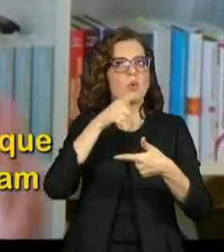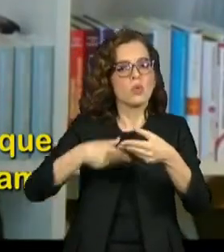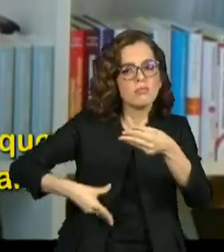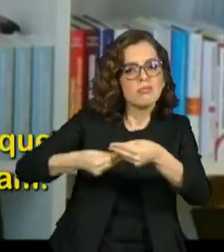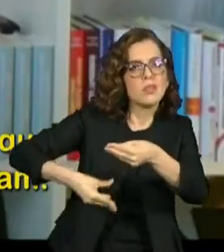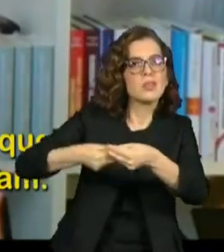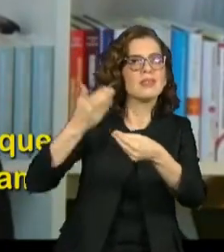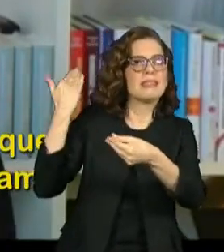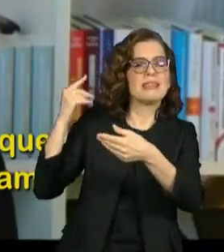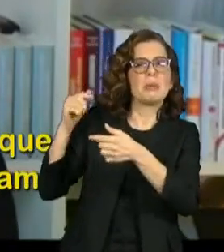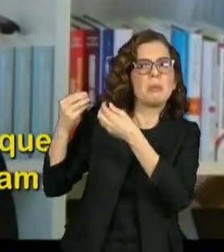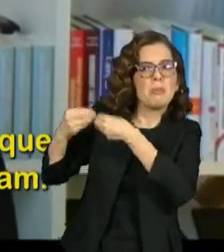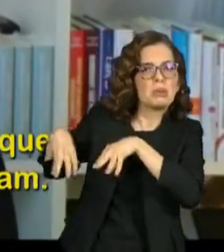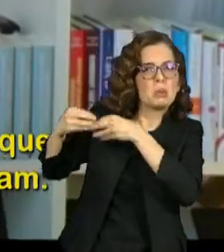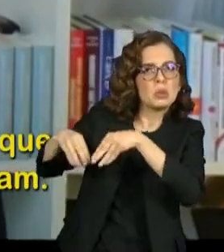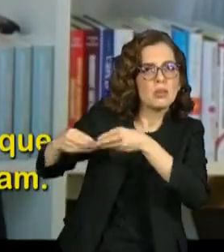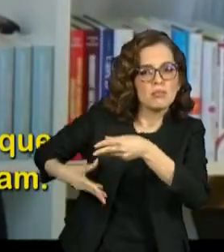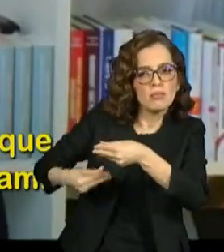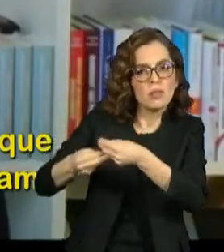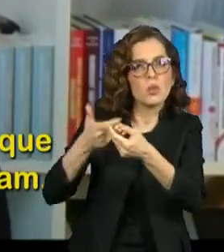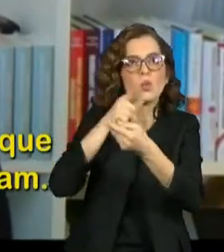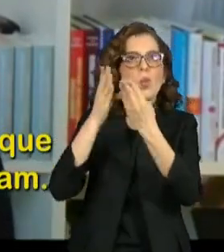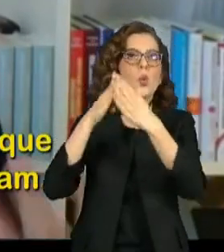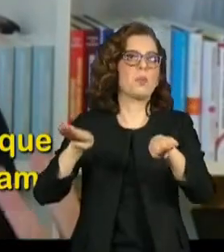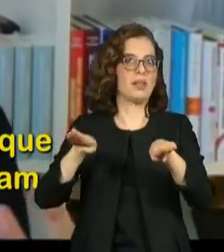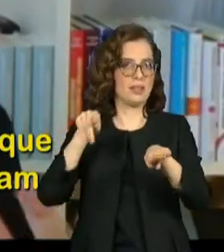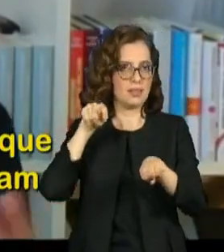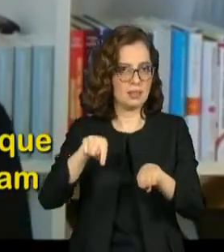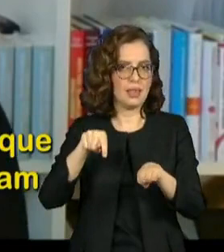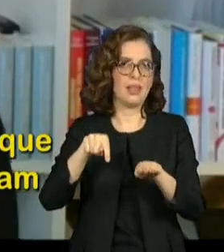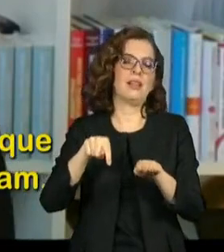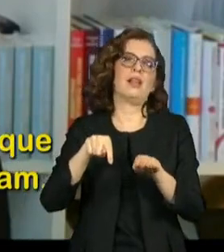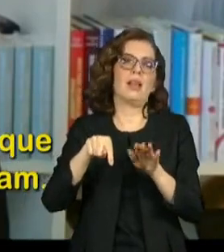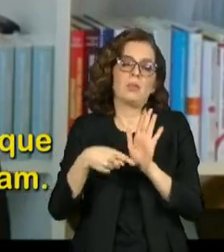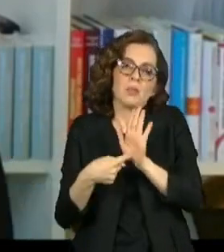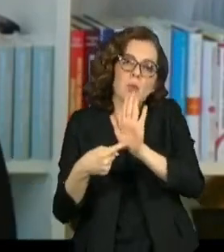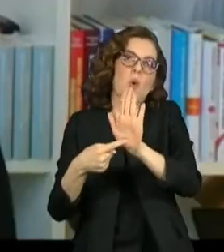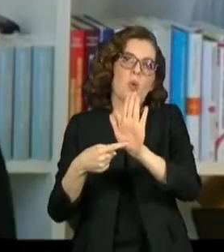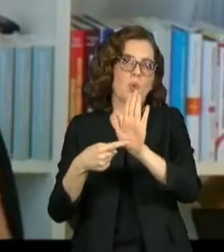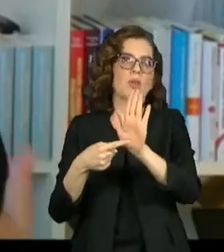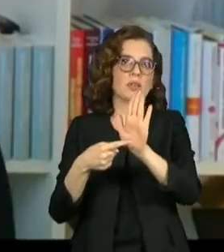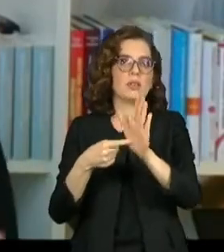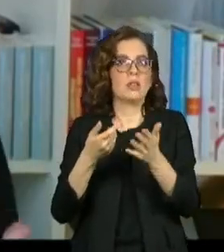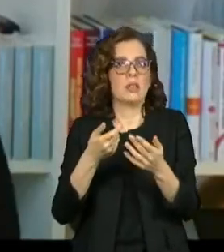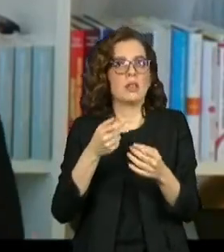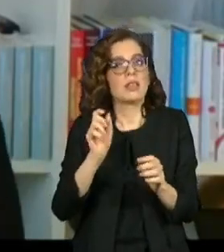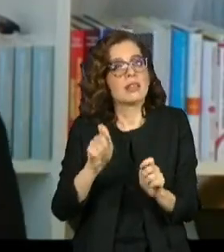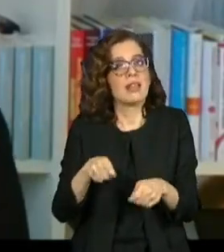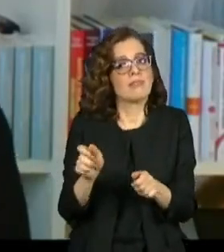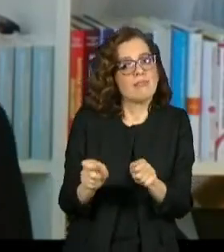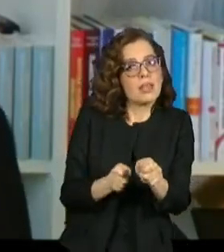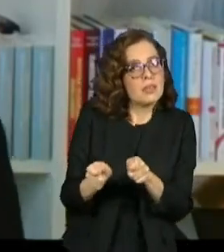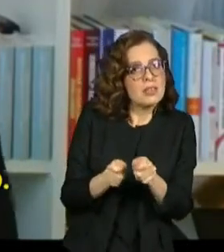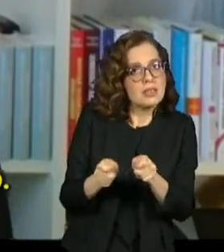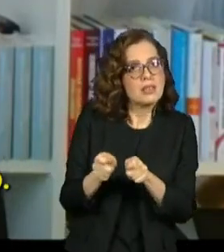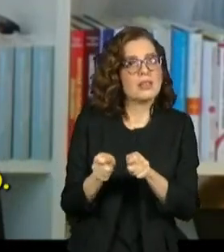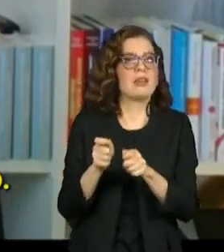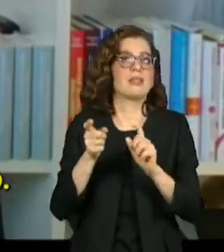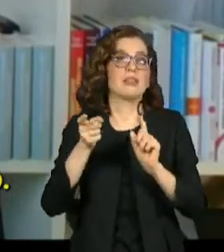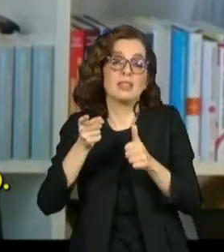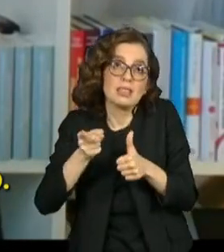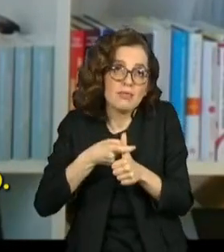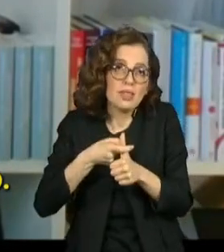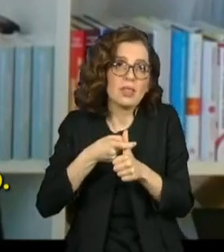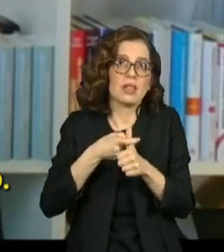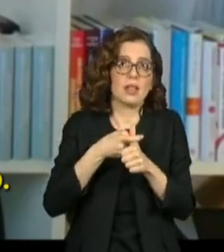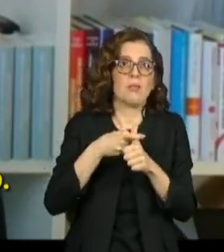the environmental damage that our generation caused and previous generations caused. Second, we need to work through this debt and try and not